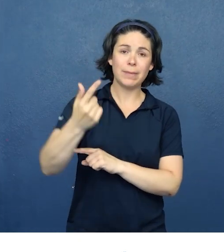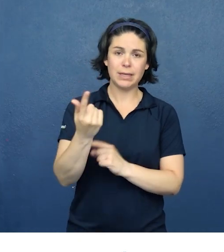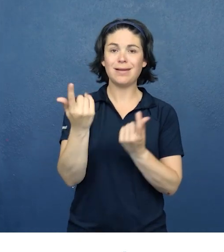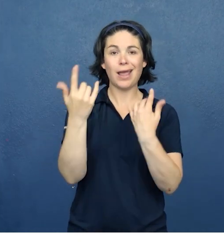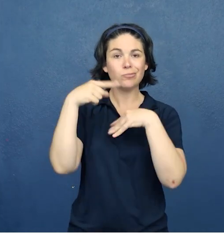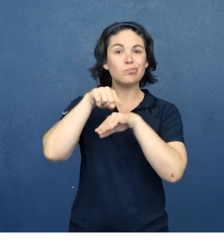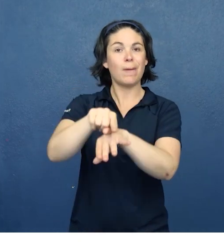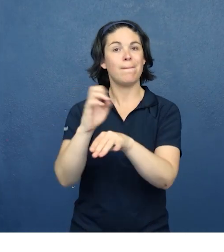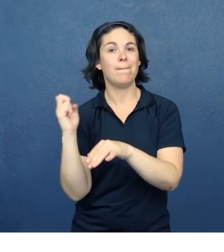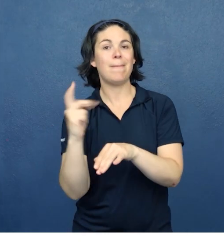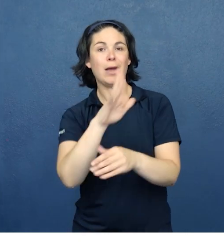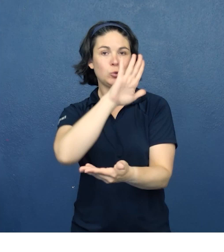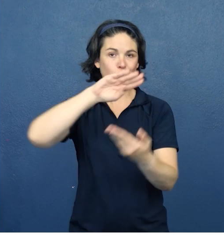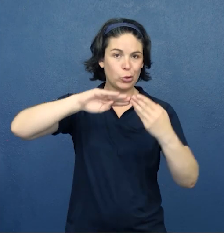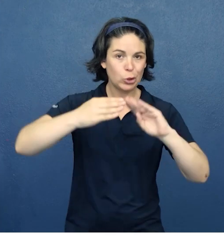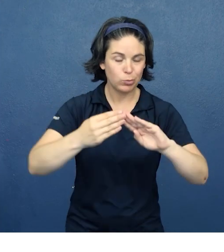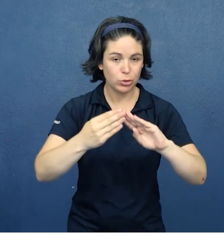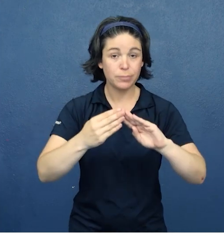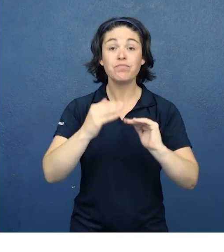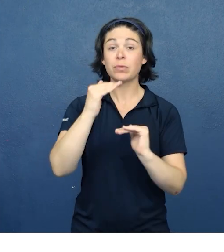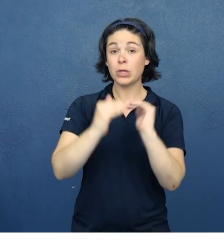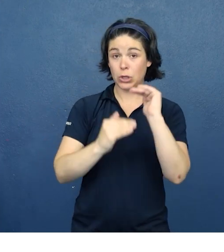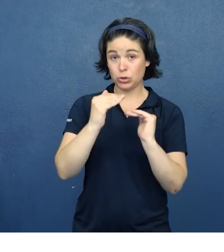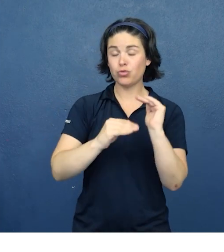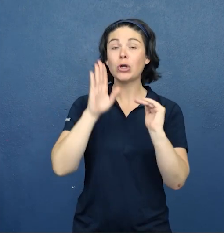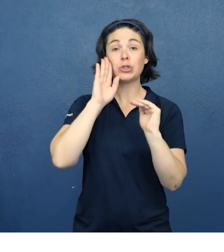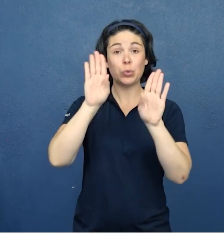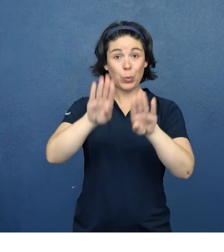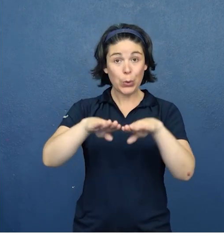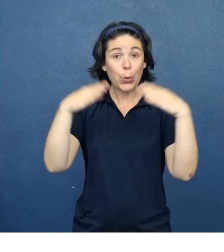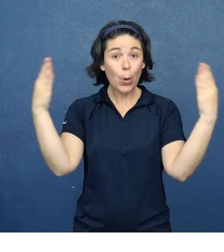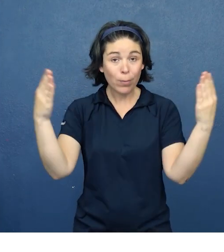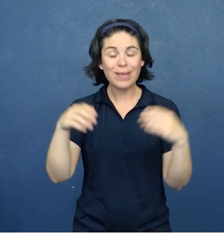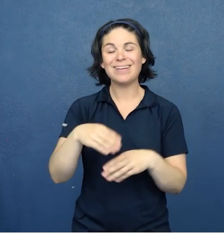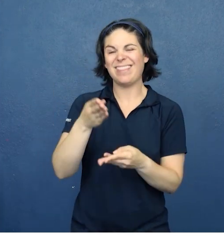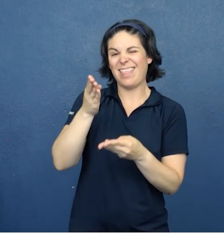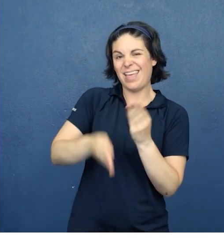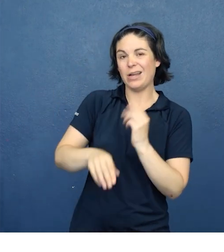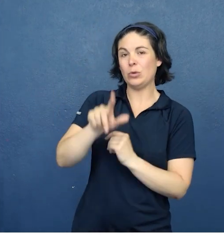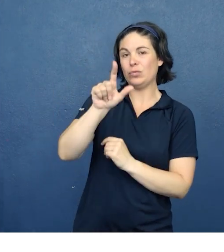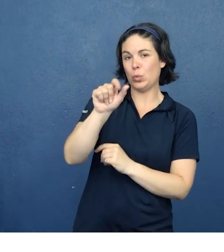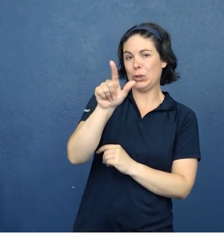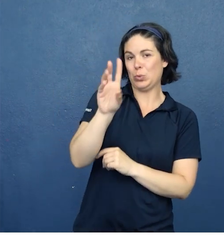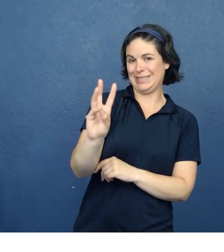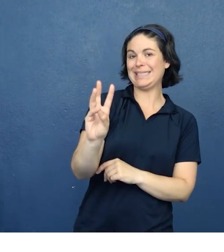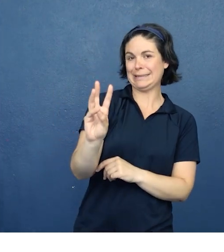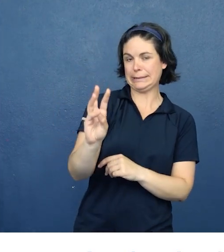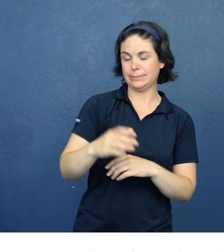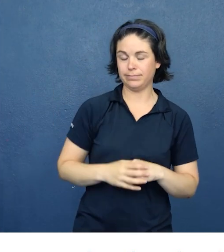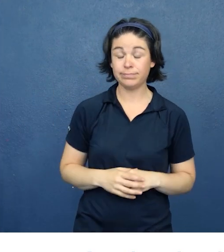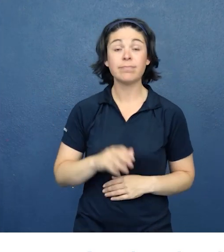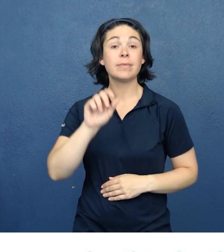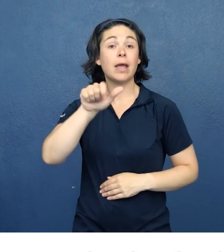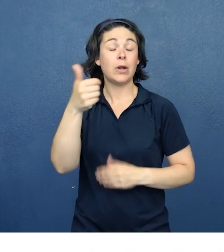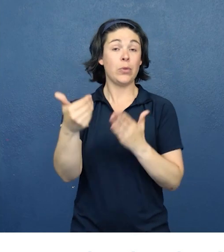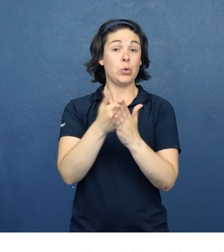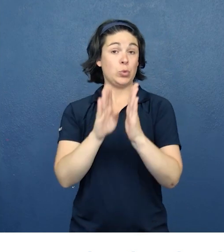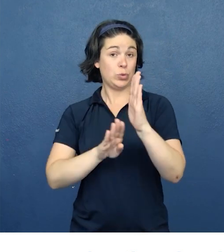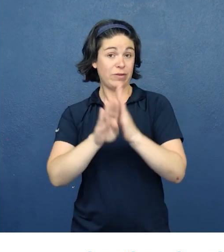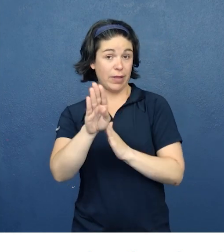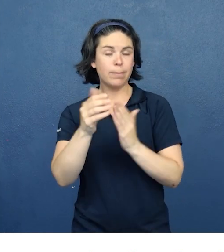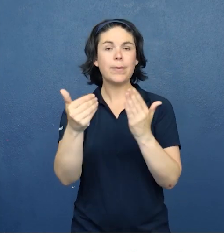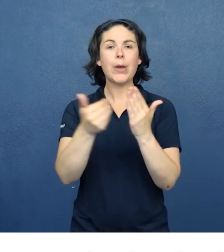community. Construction is anticipated to open in late 2026. Another development is a